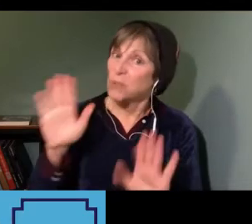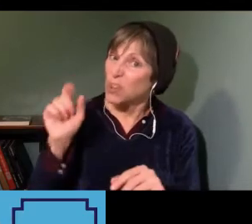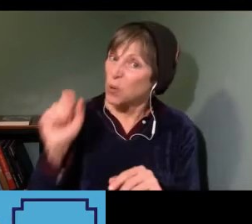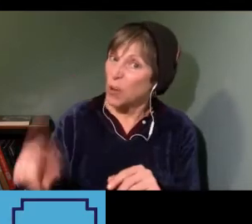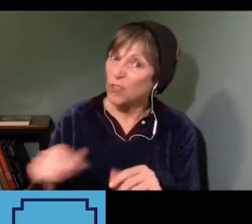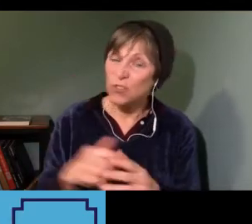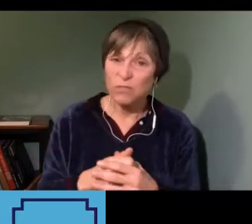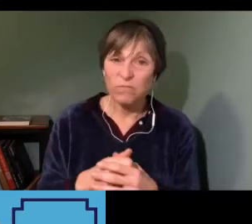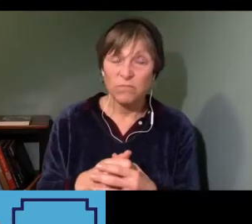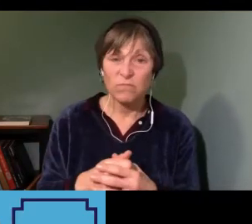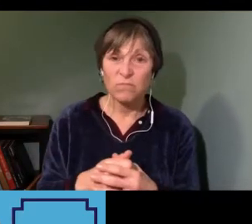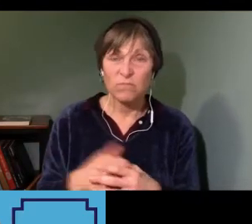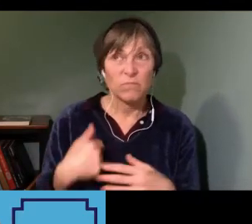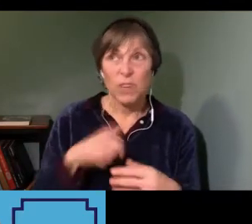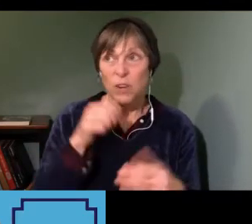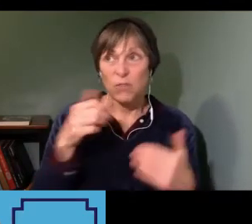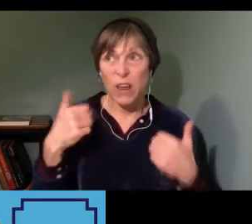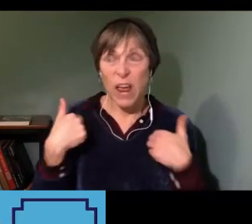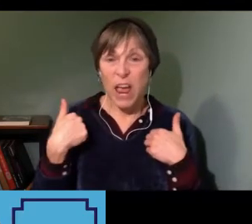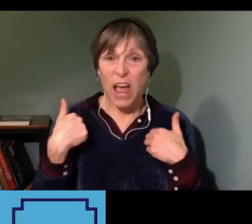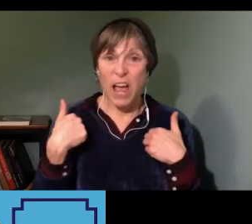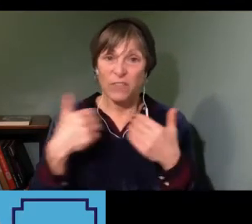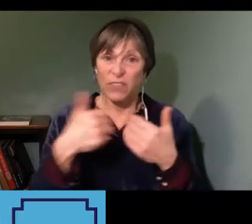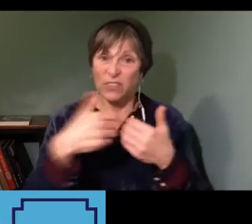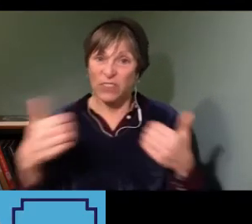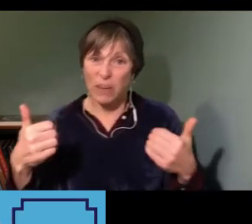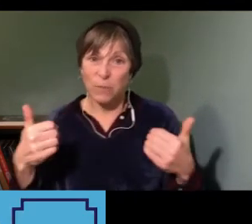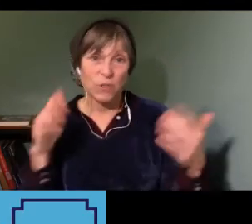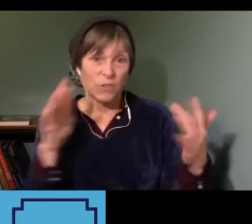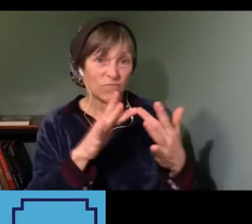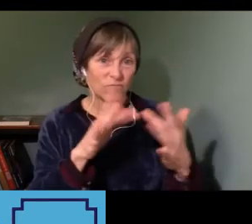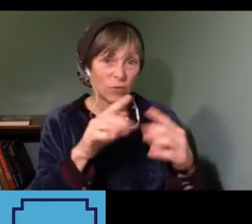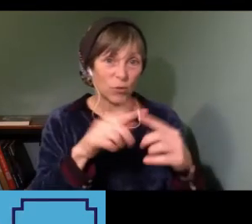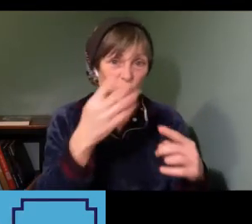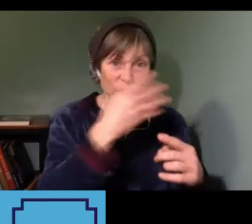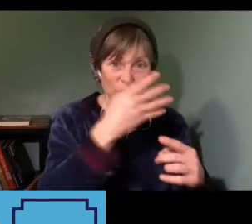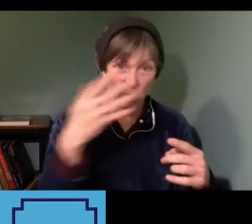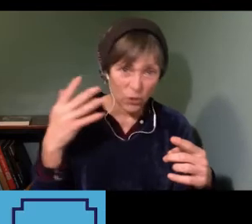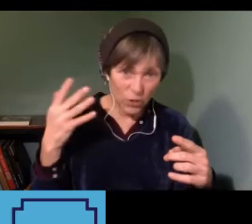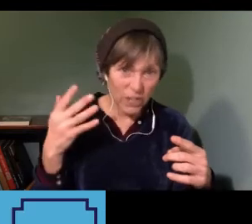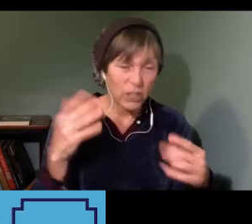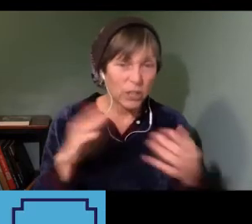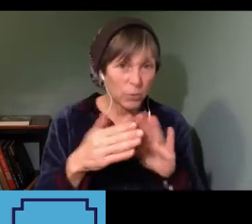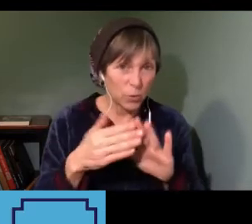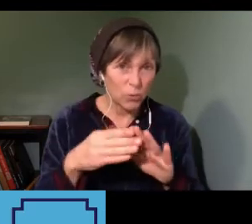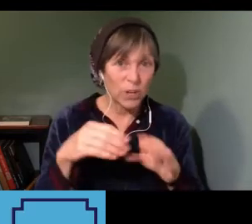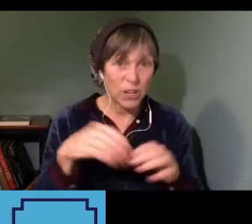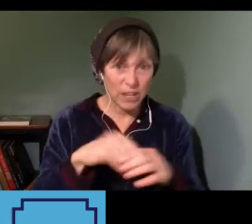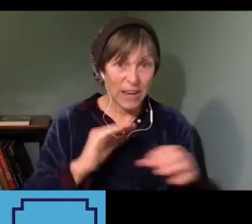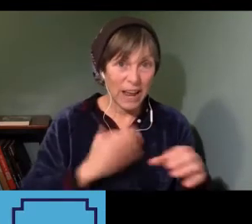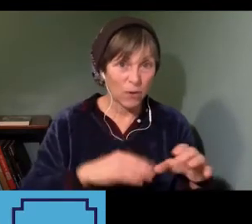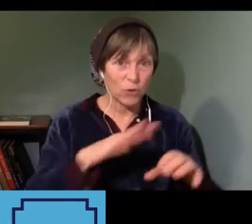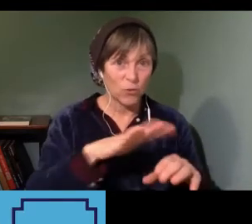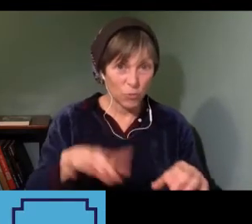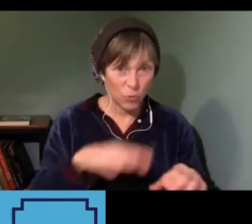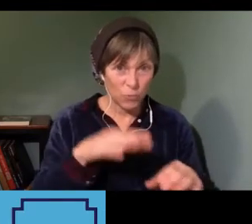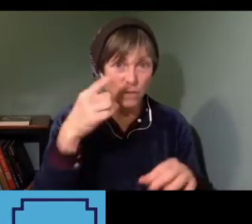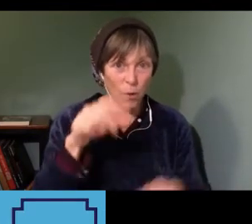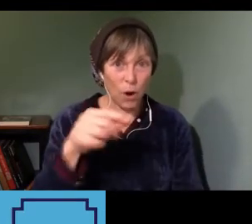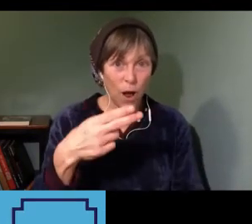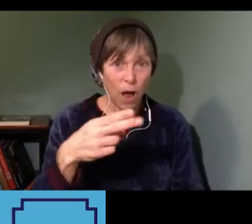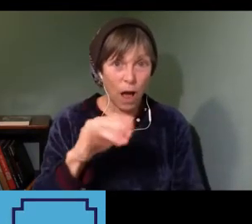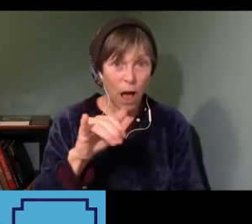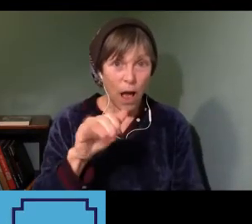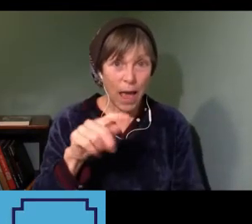distinguished between our outreach to the immigrant community greater hyattsville and the disabled we haven't gotten that kind of